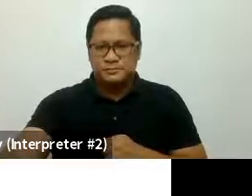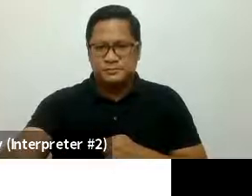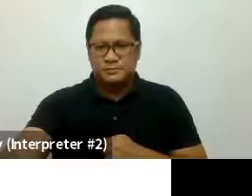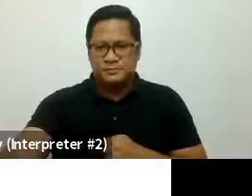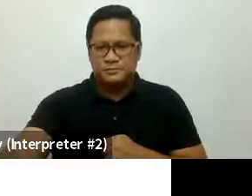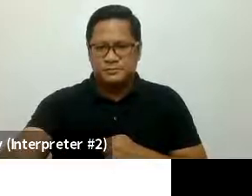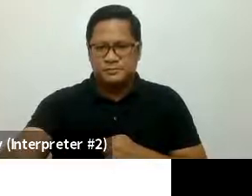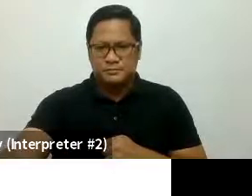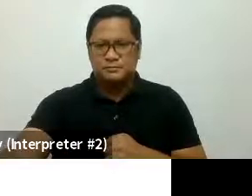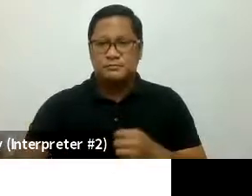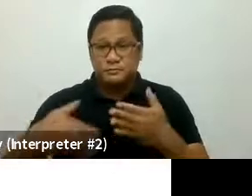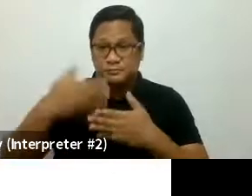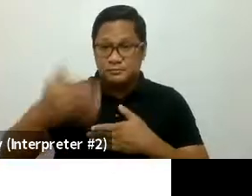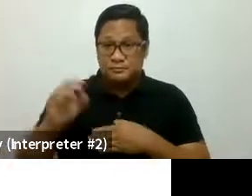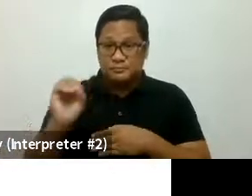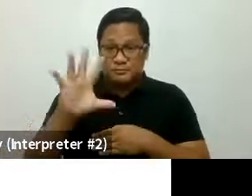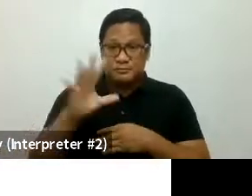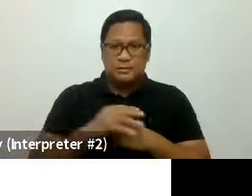And have the next slide.